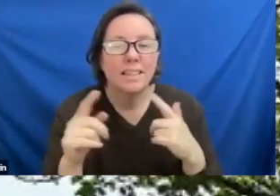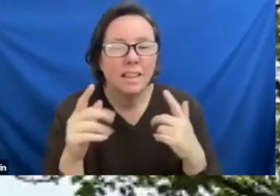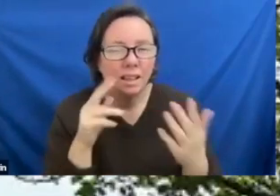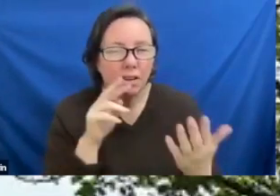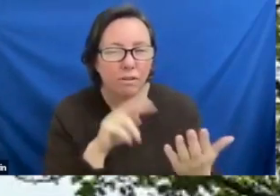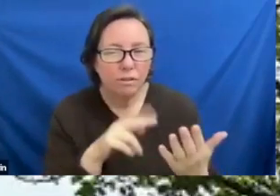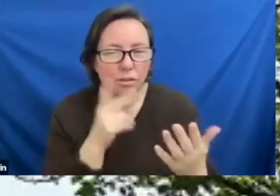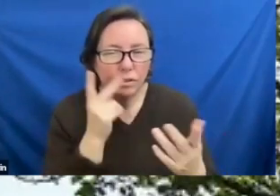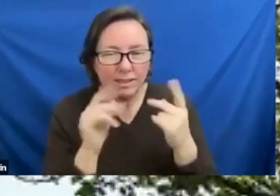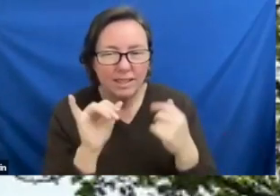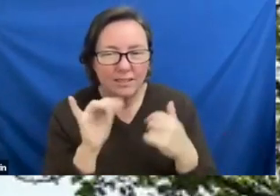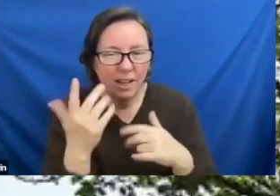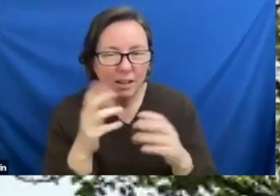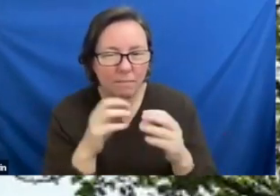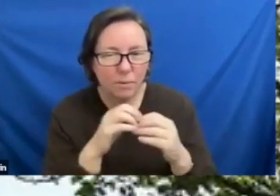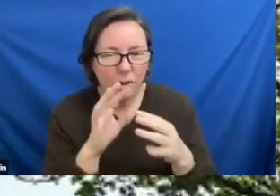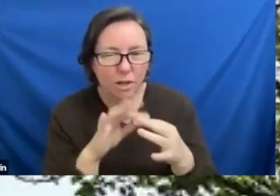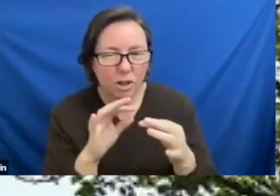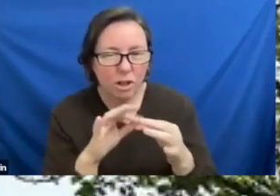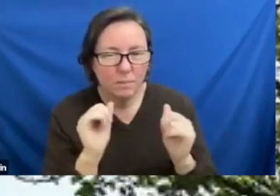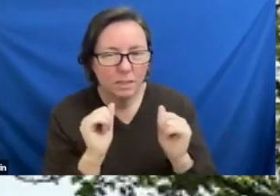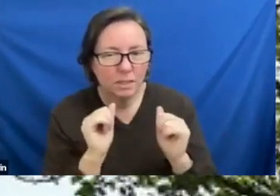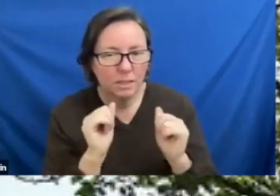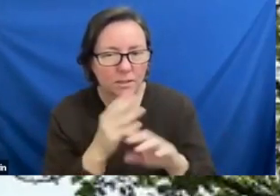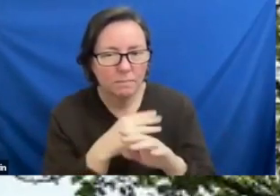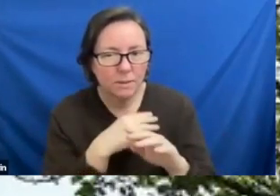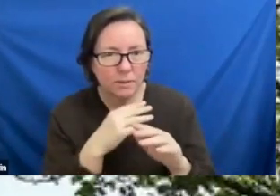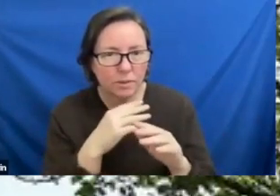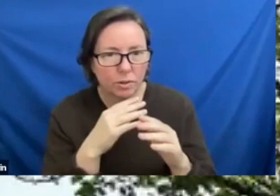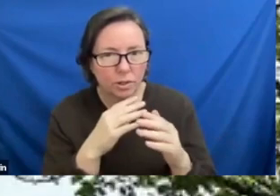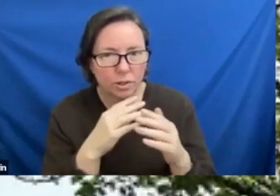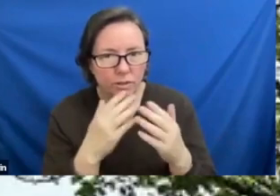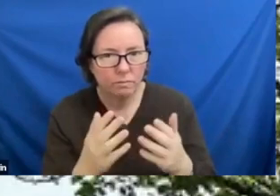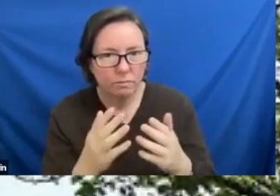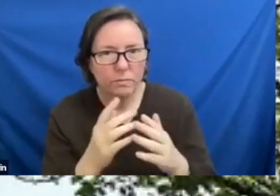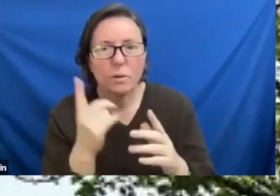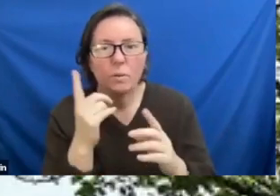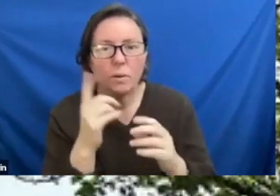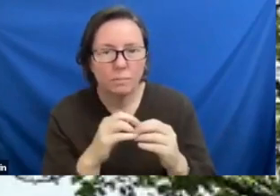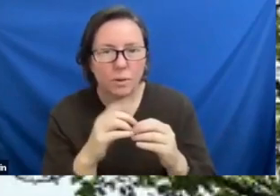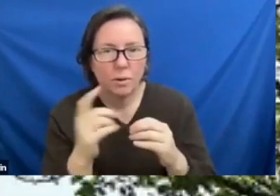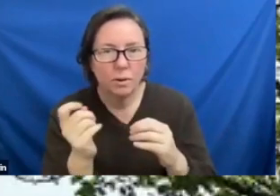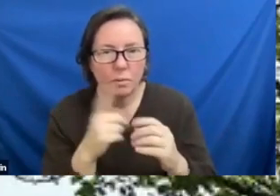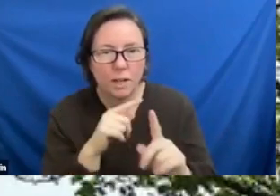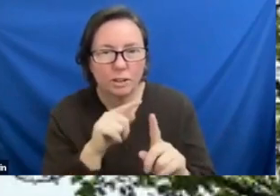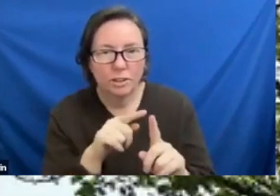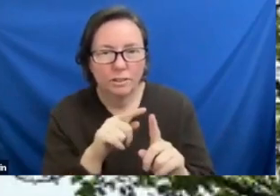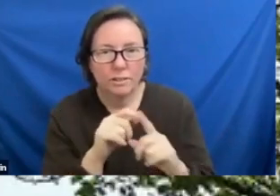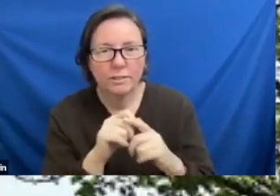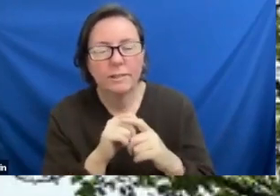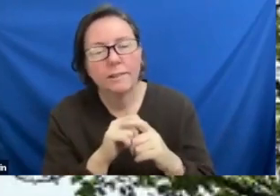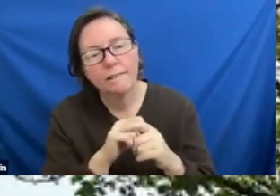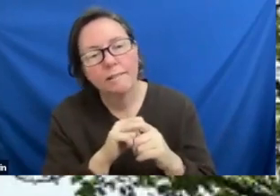another comment that I can grab here momentarily. There was another question that I had.